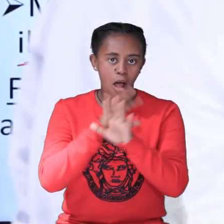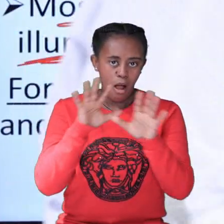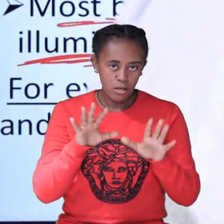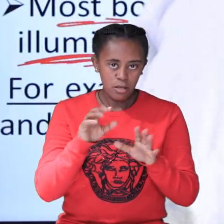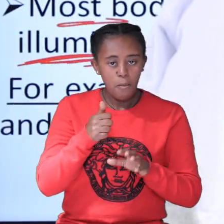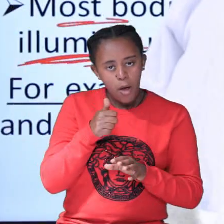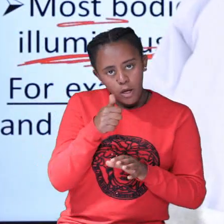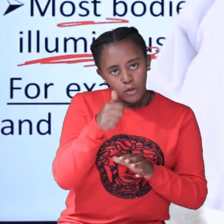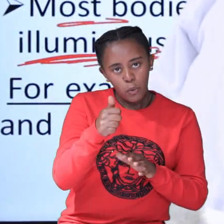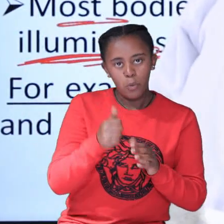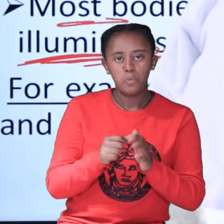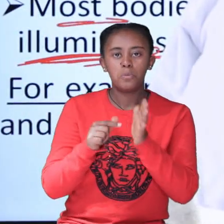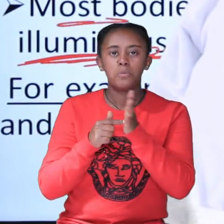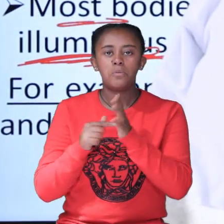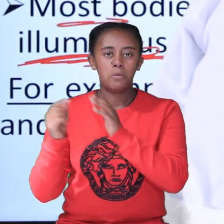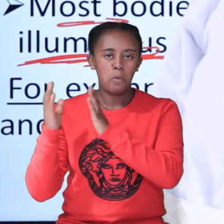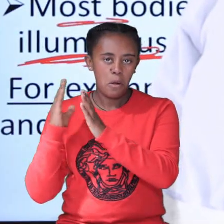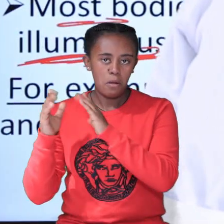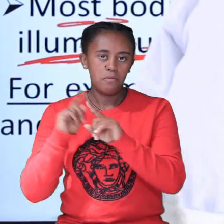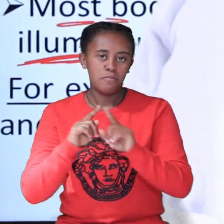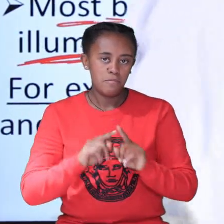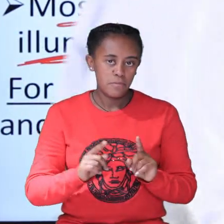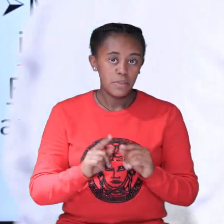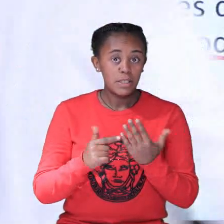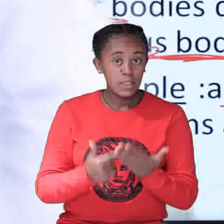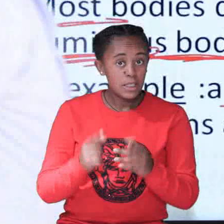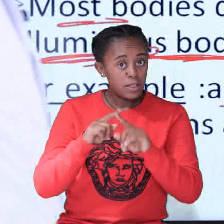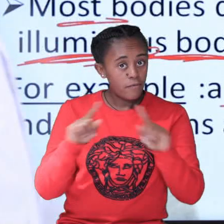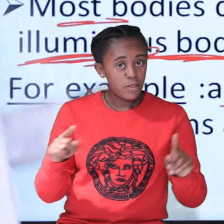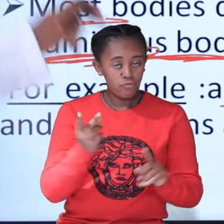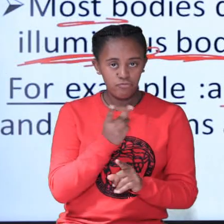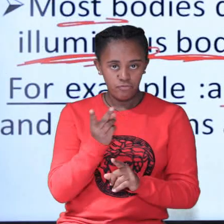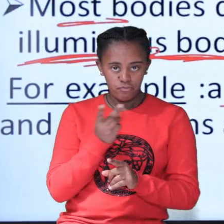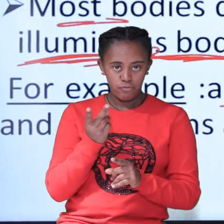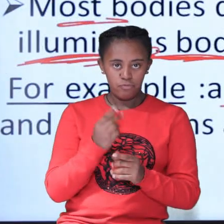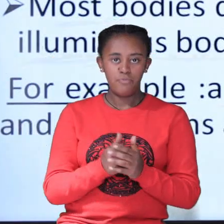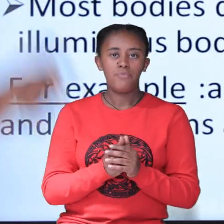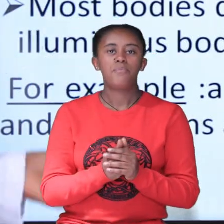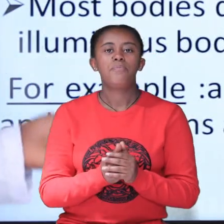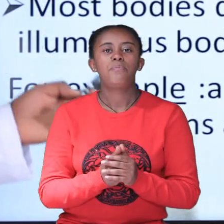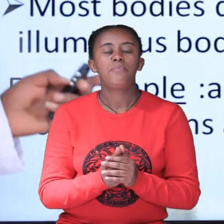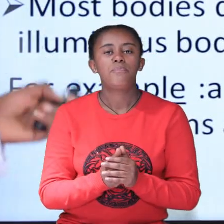light by their own. So the difference is this.